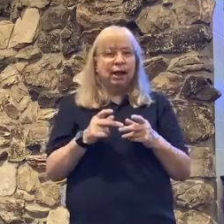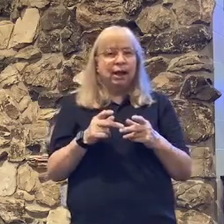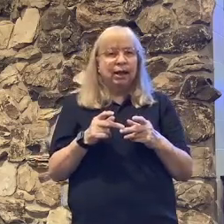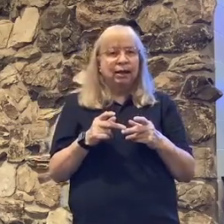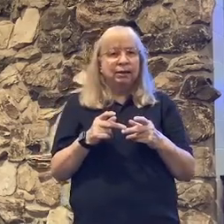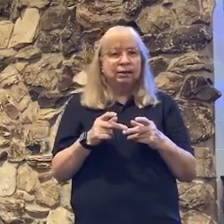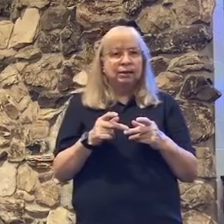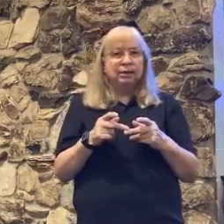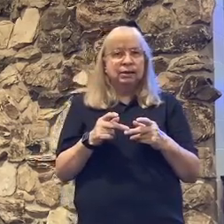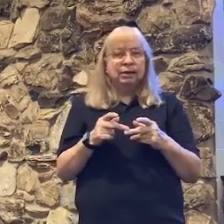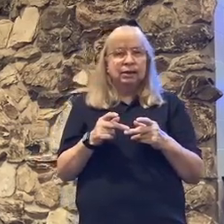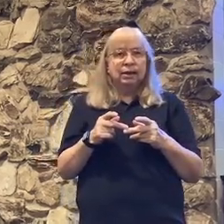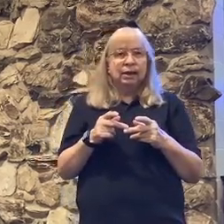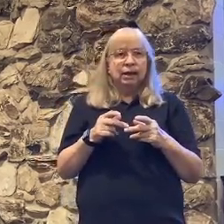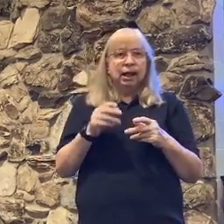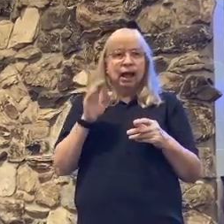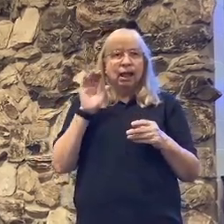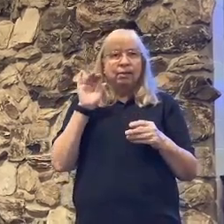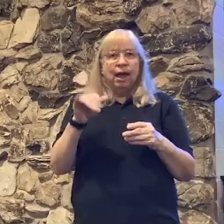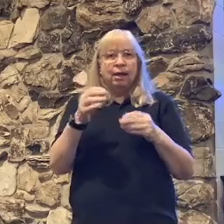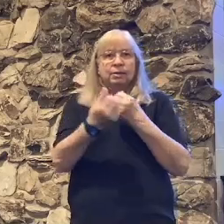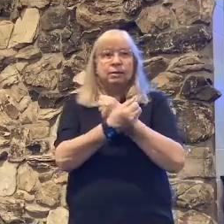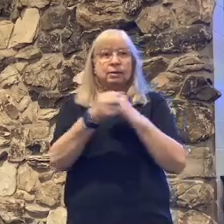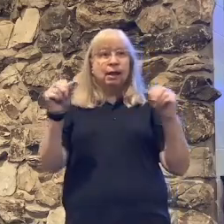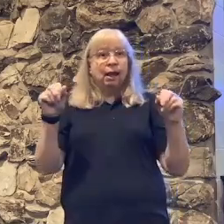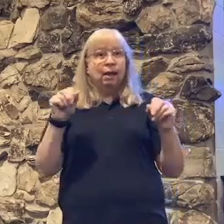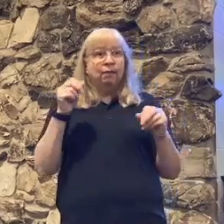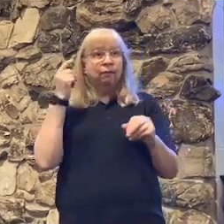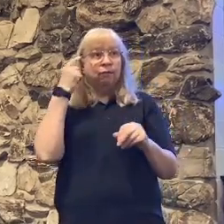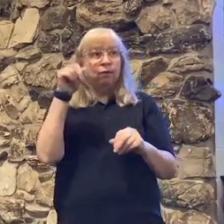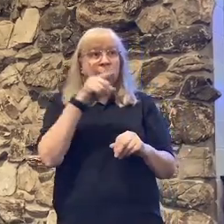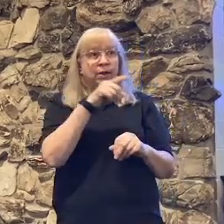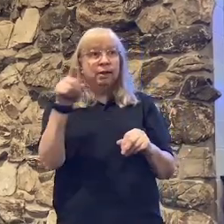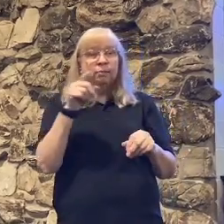find a place that's safe for